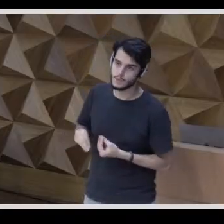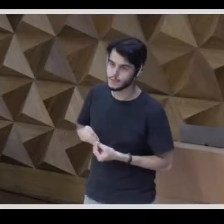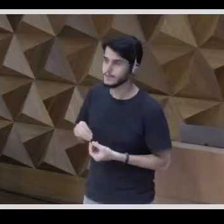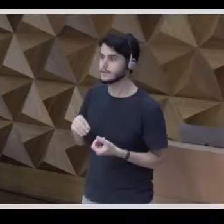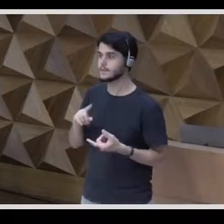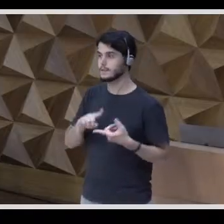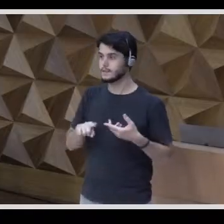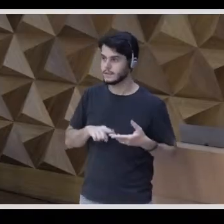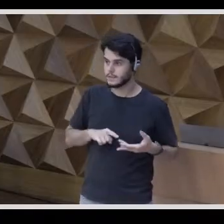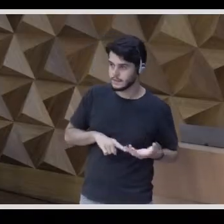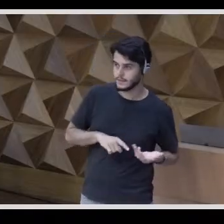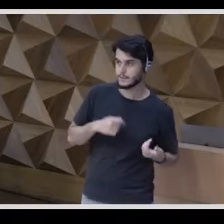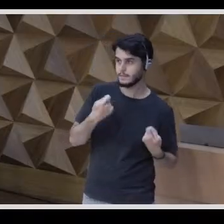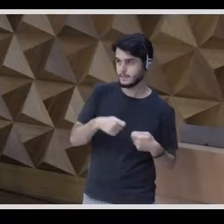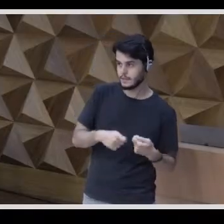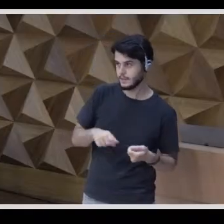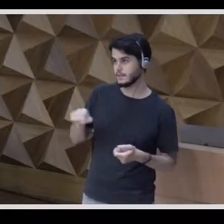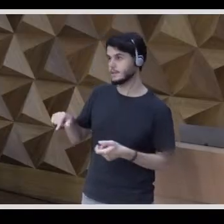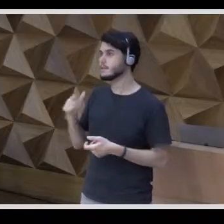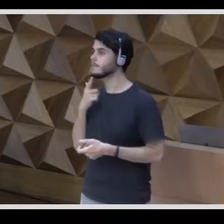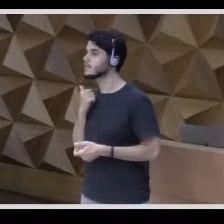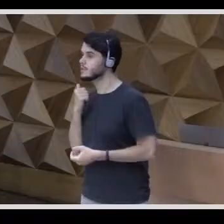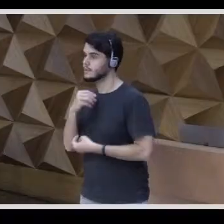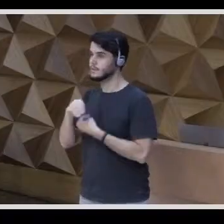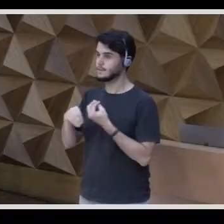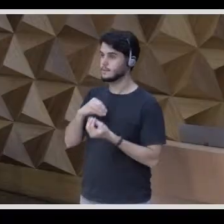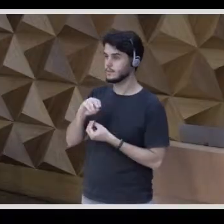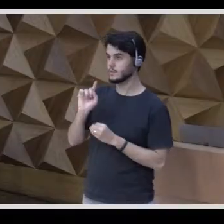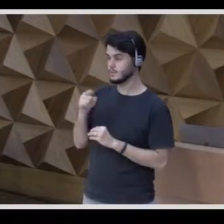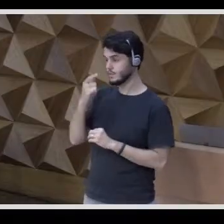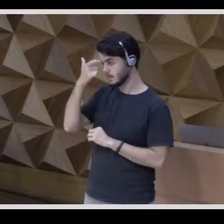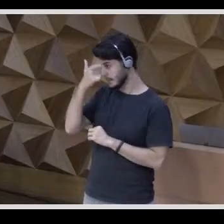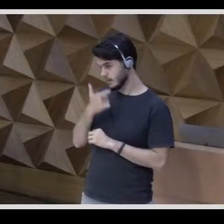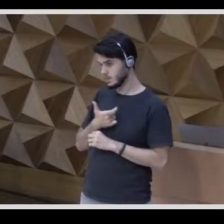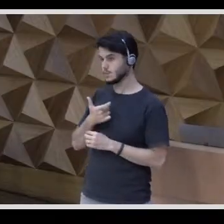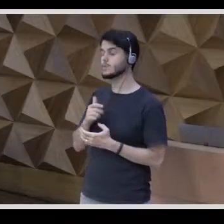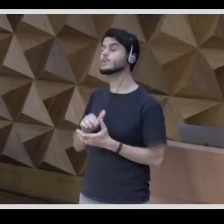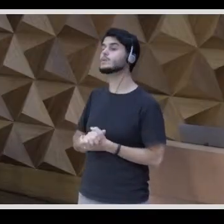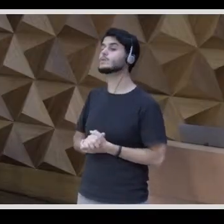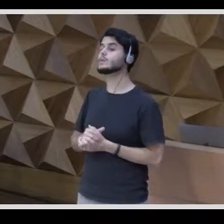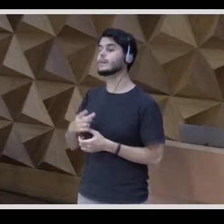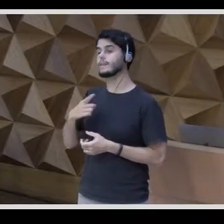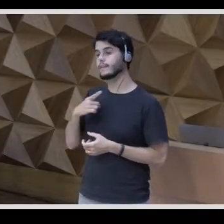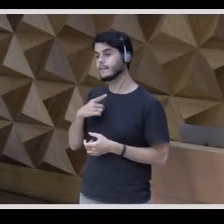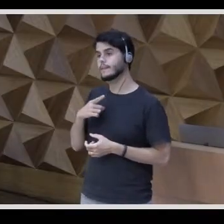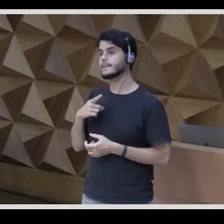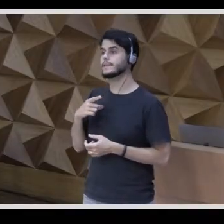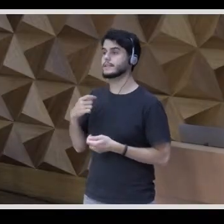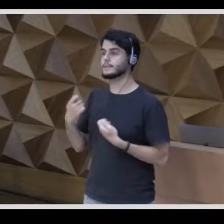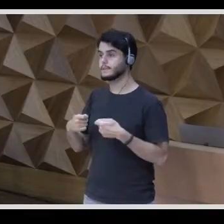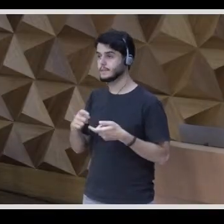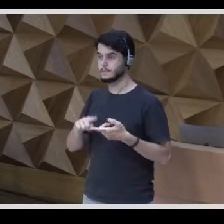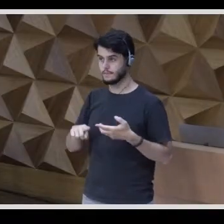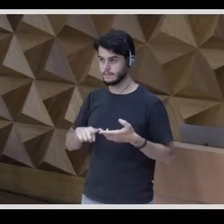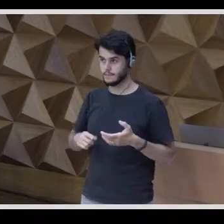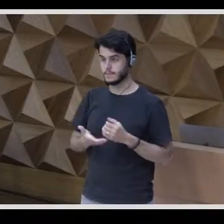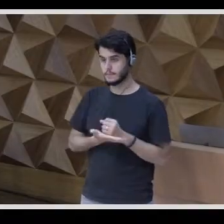that we as humans, I would say, we have few basic needs that are really important for our